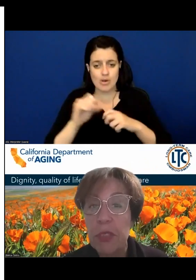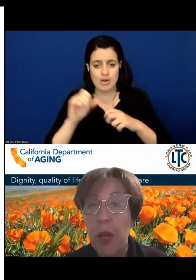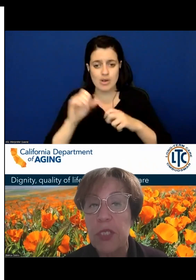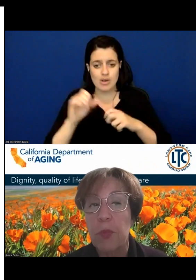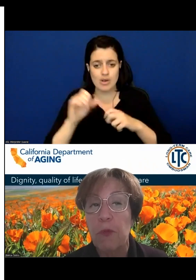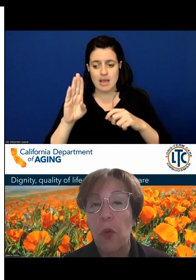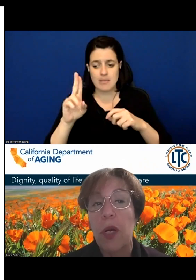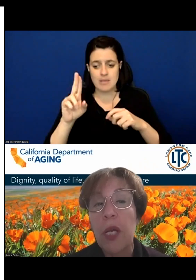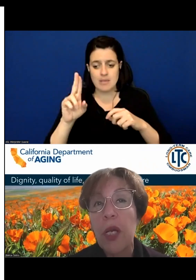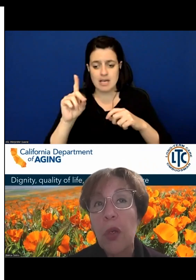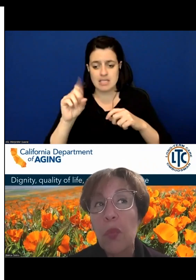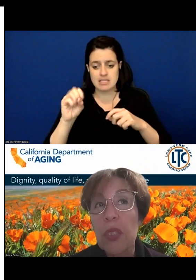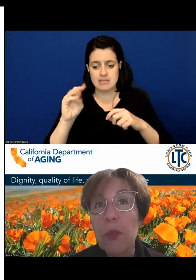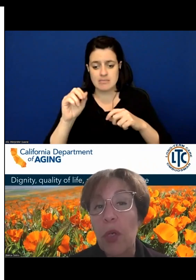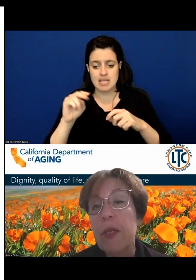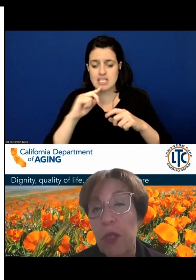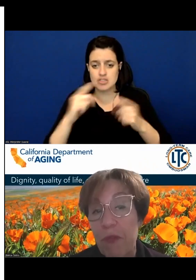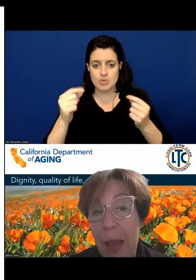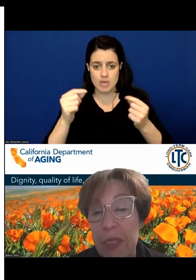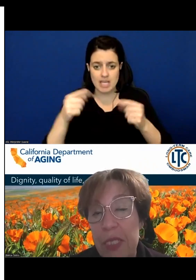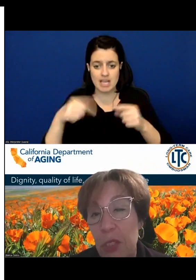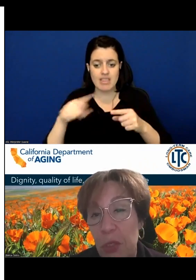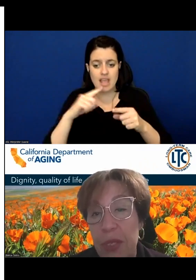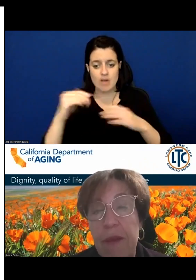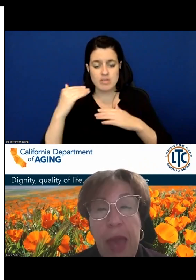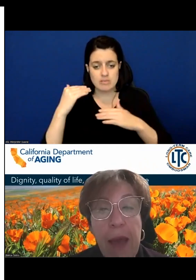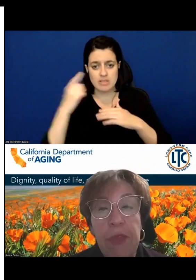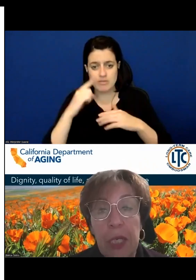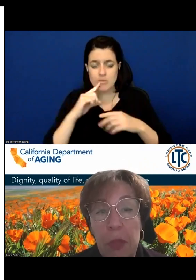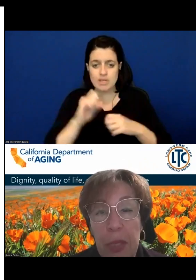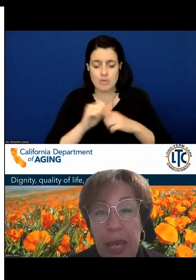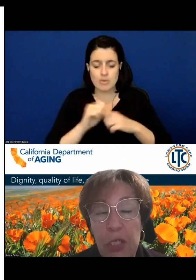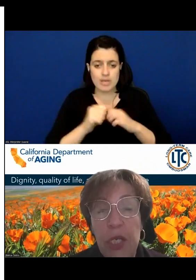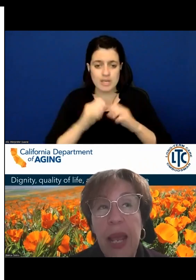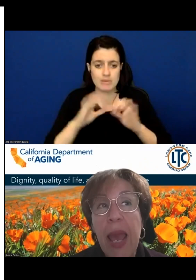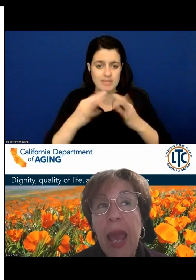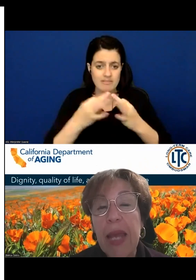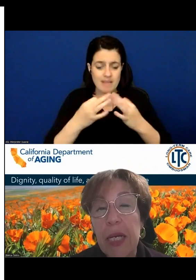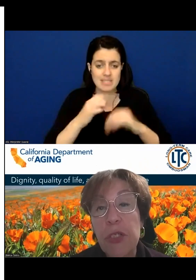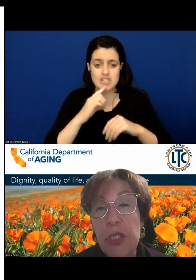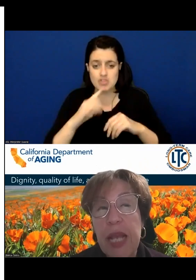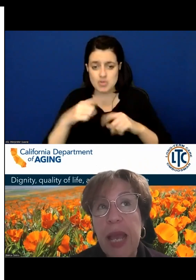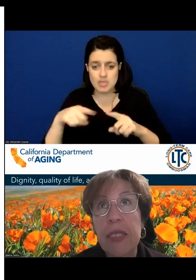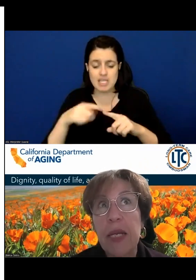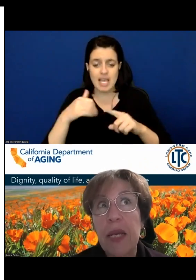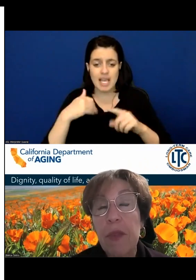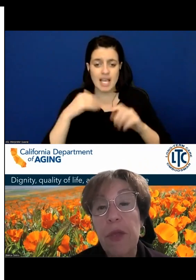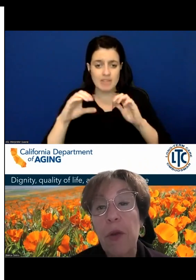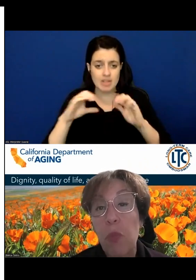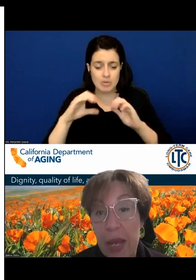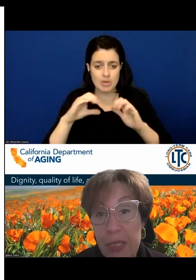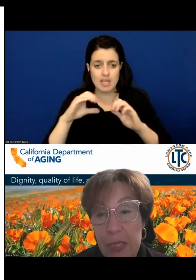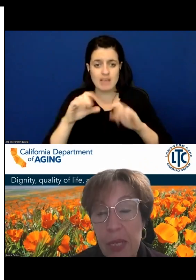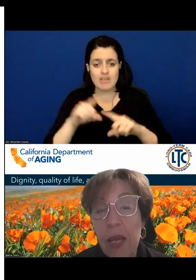they're responsible for really working with families, ensuring they have the communication and understand